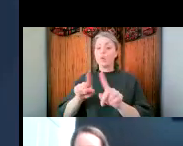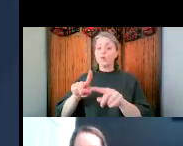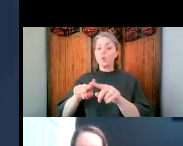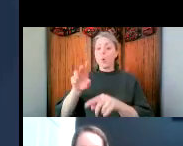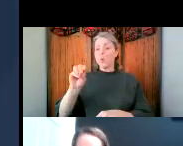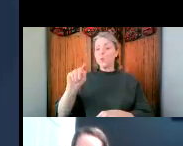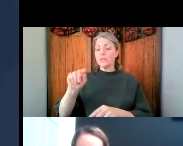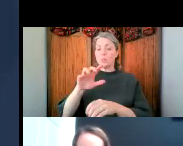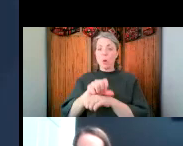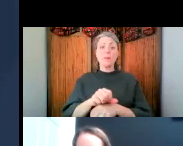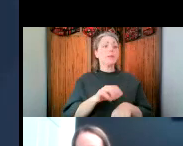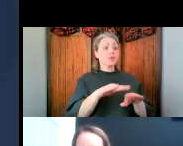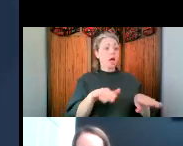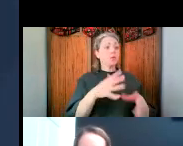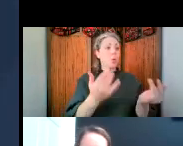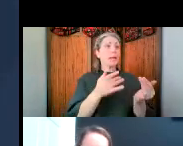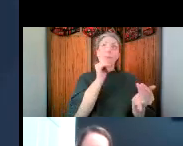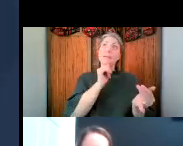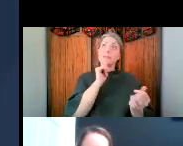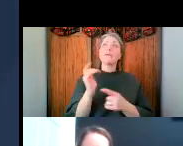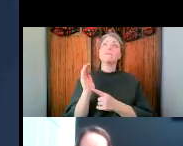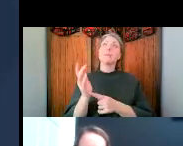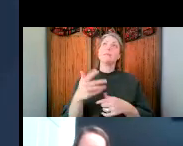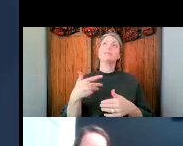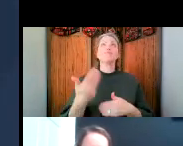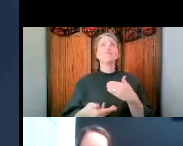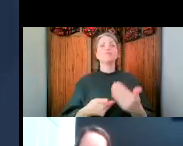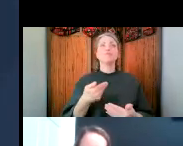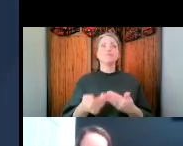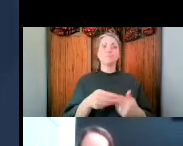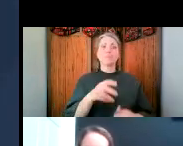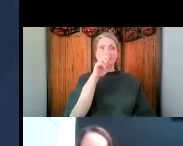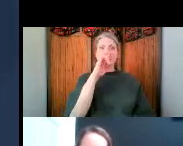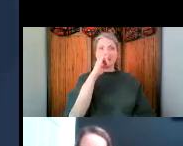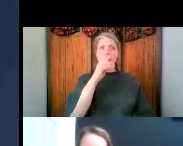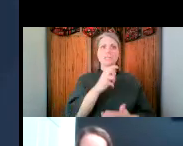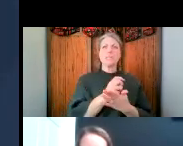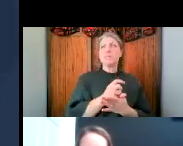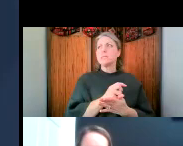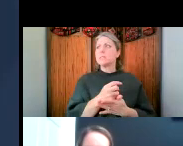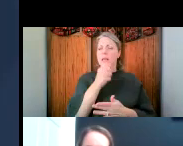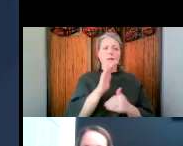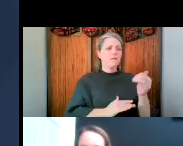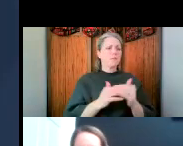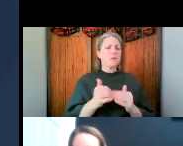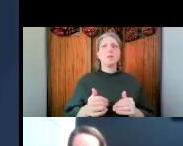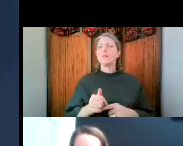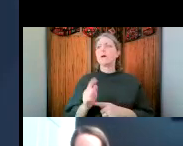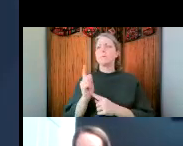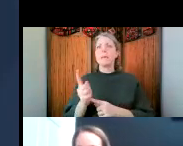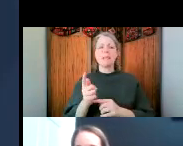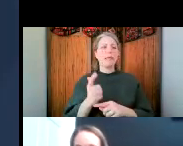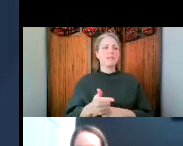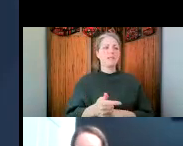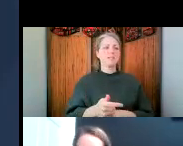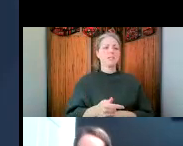your child's waiting patiently. 5 minutes go by and he starts feeling a little agitated or uncomfortable. And then another minute goes by and you